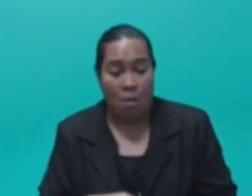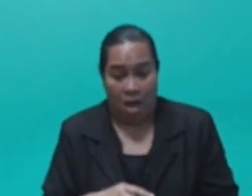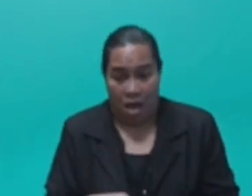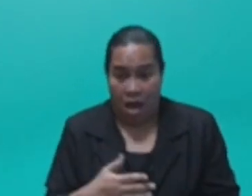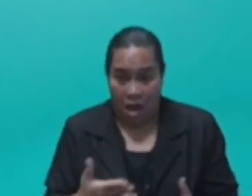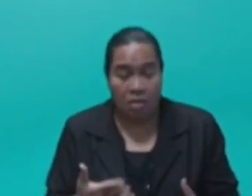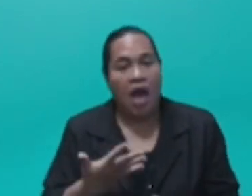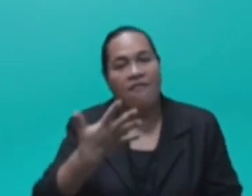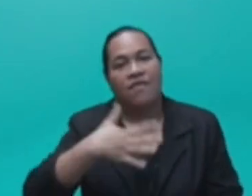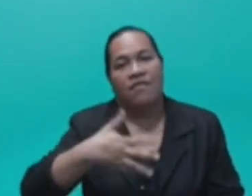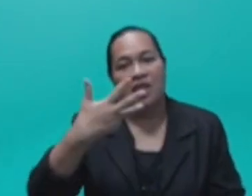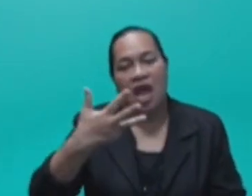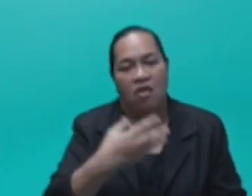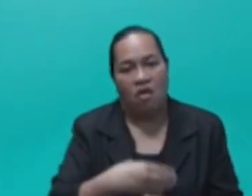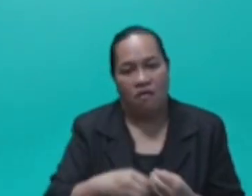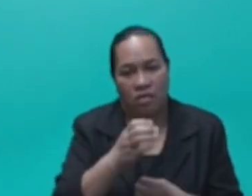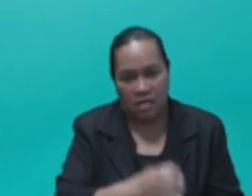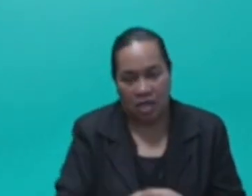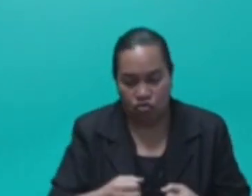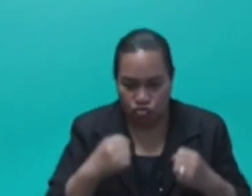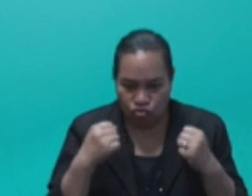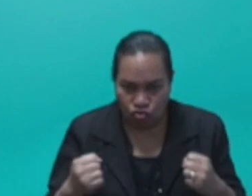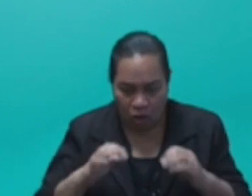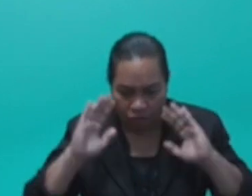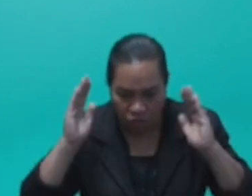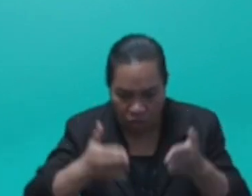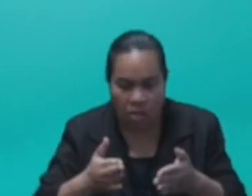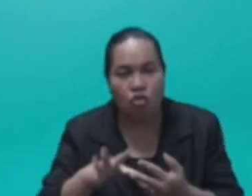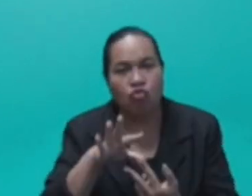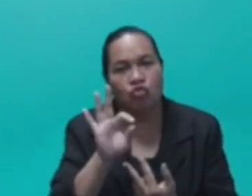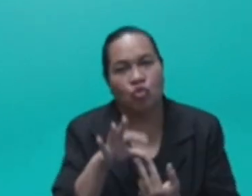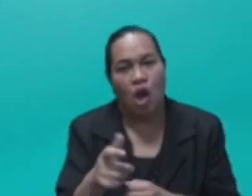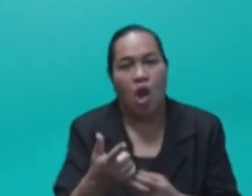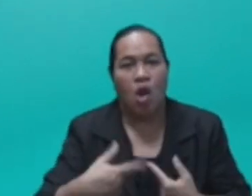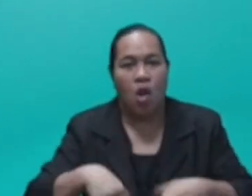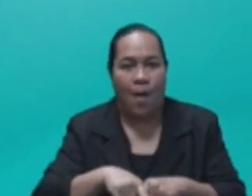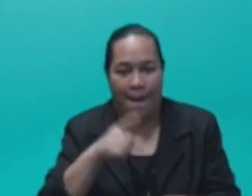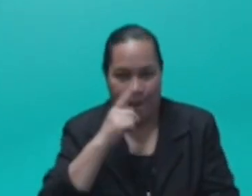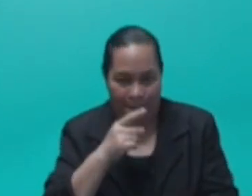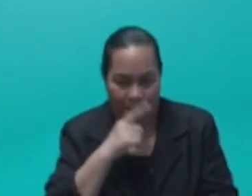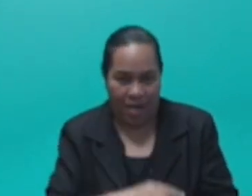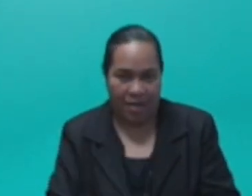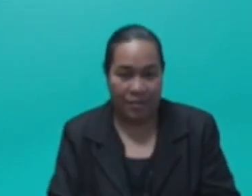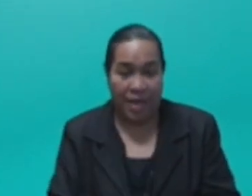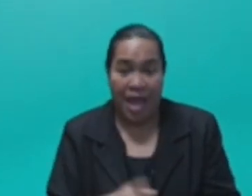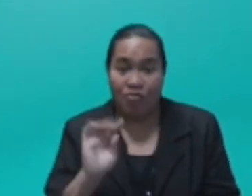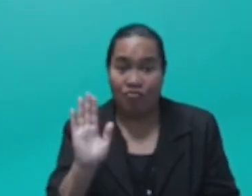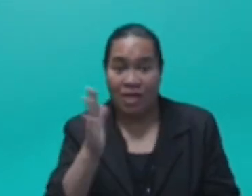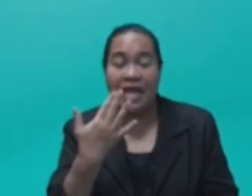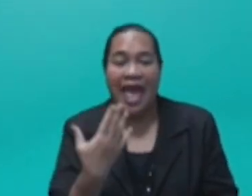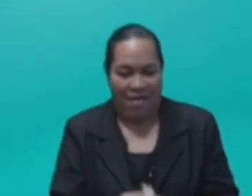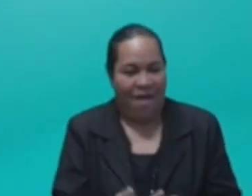include 59 officers with a strong focus on local appointments. As a result, we now have 50